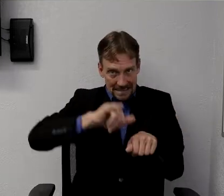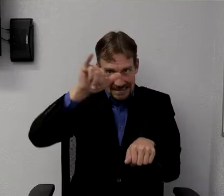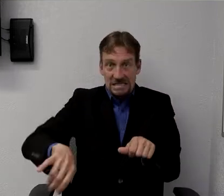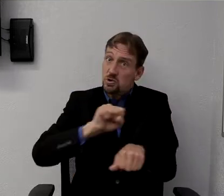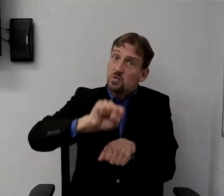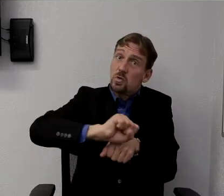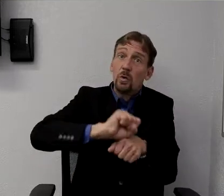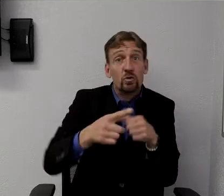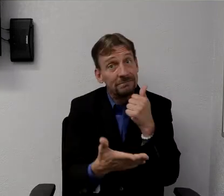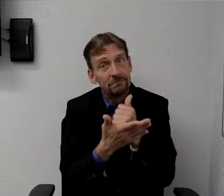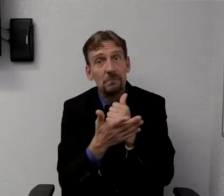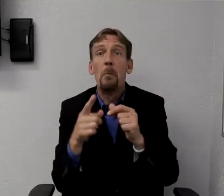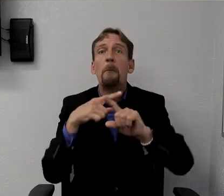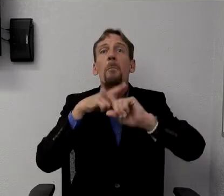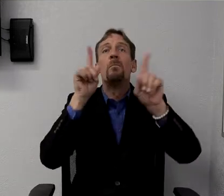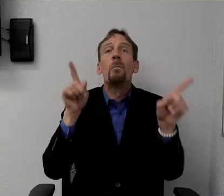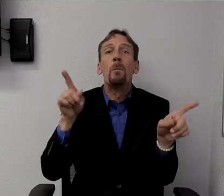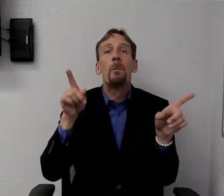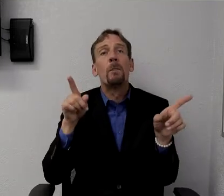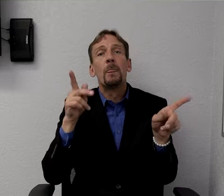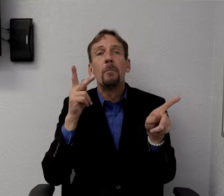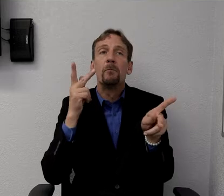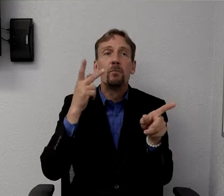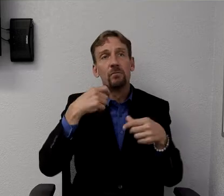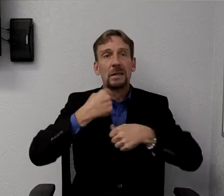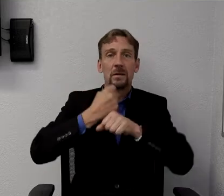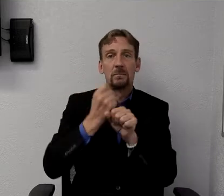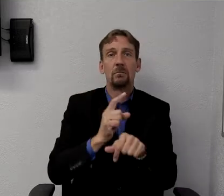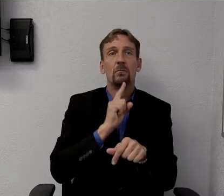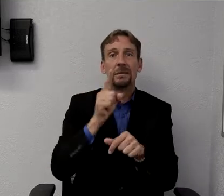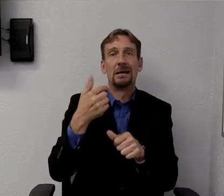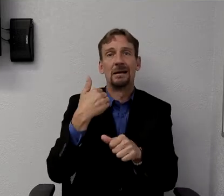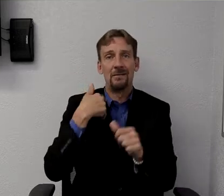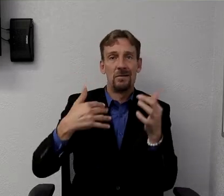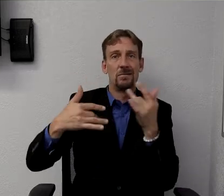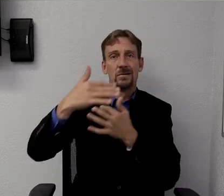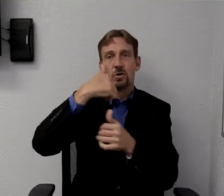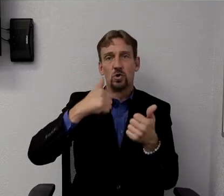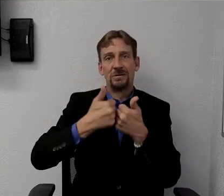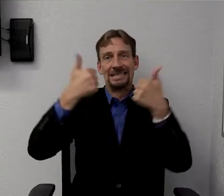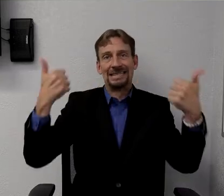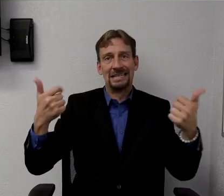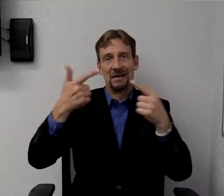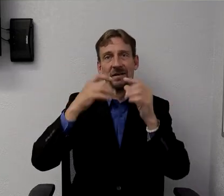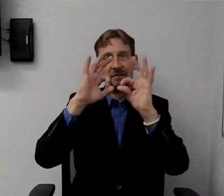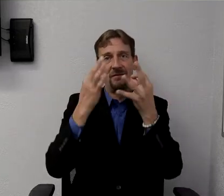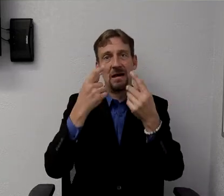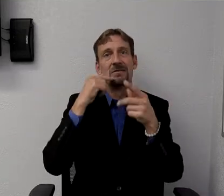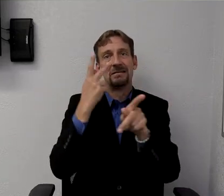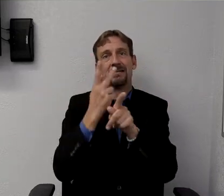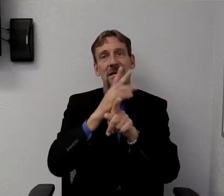to create that social distancing from their families to protect them more. Also,